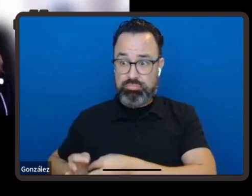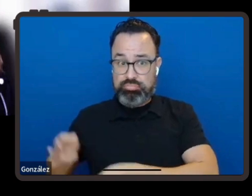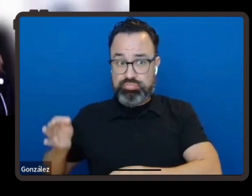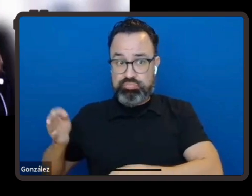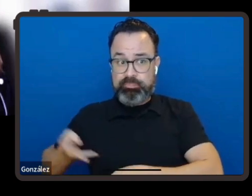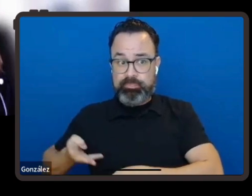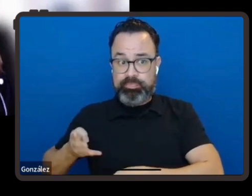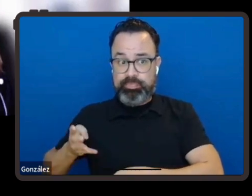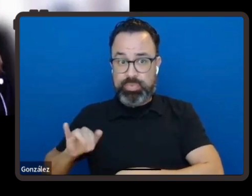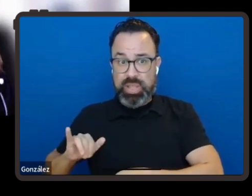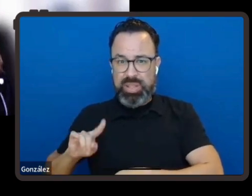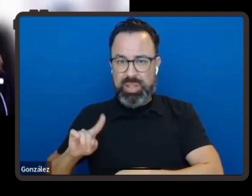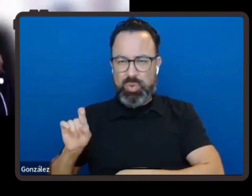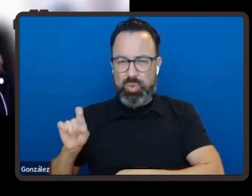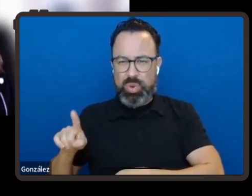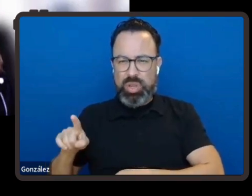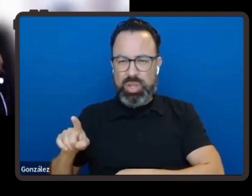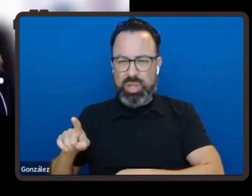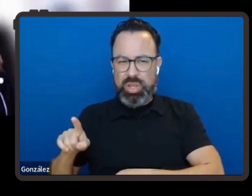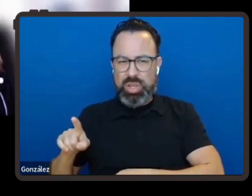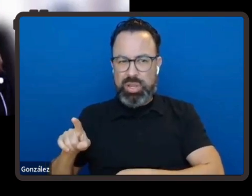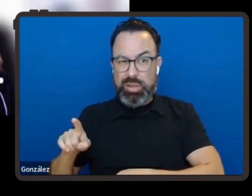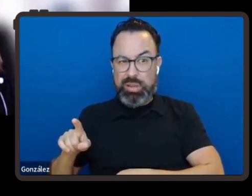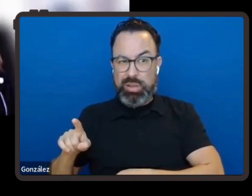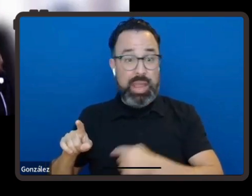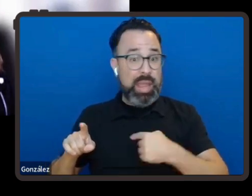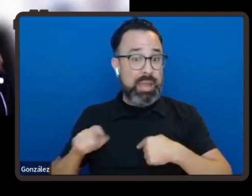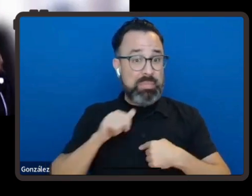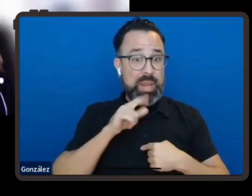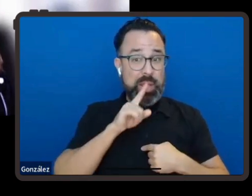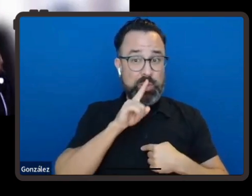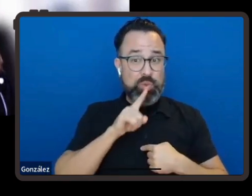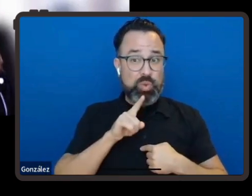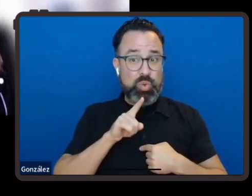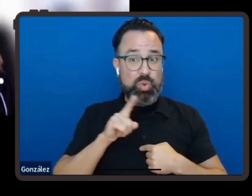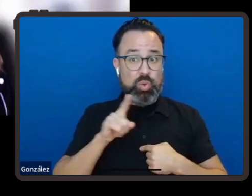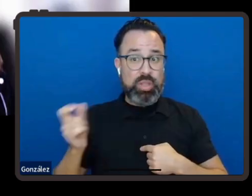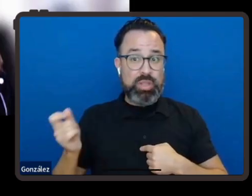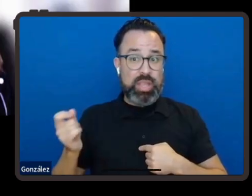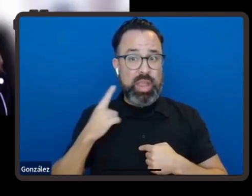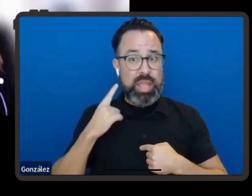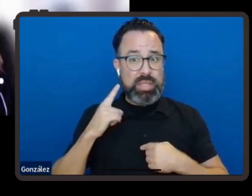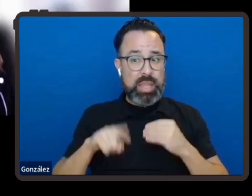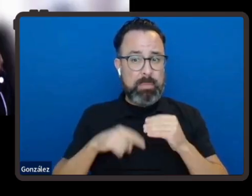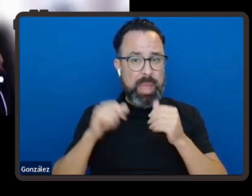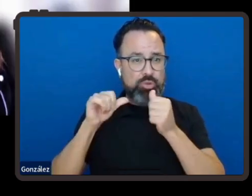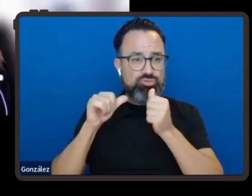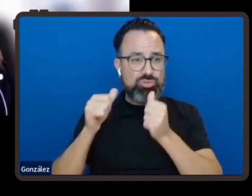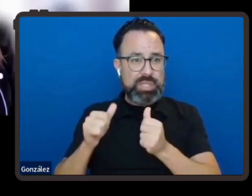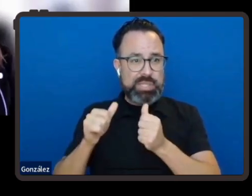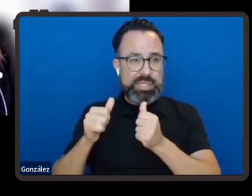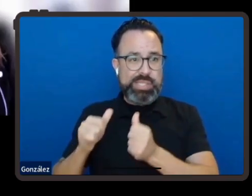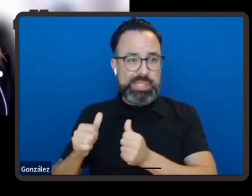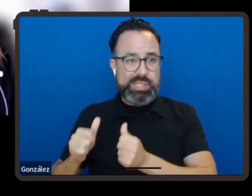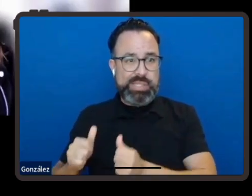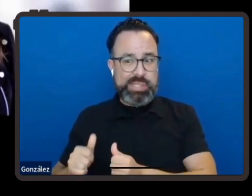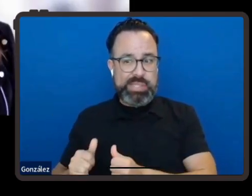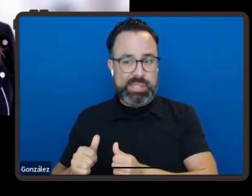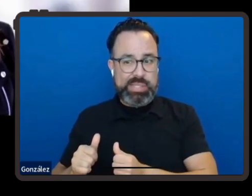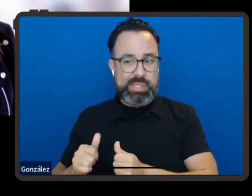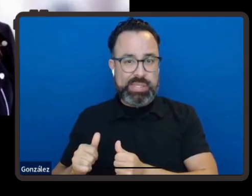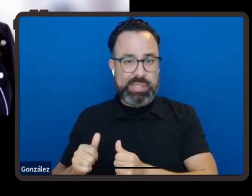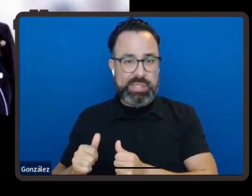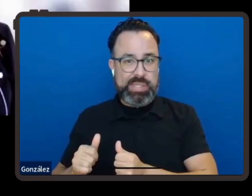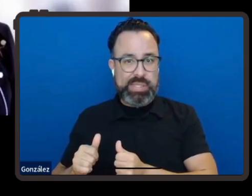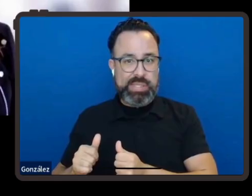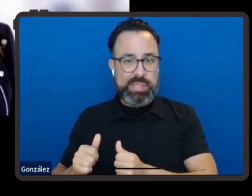It looks like it's more I'm like not entirely sure. they're asking about deterioration. Yeah,